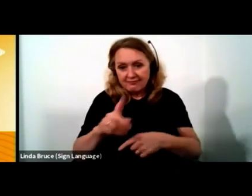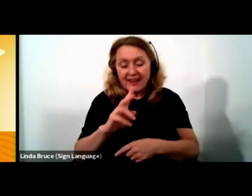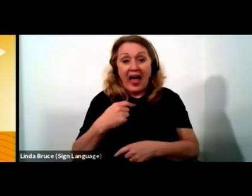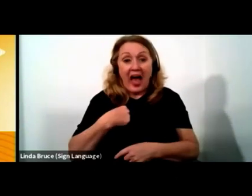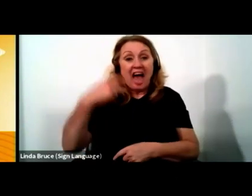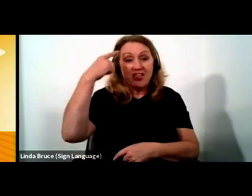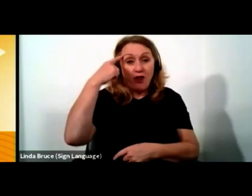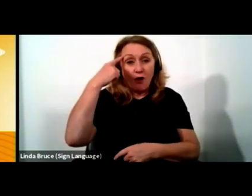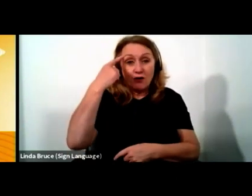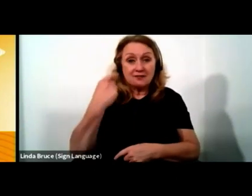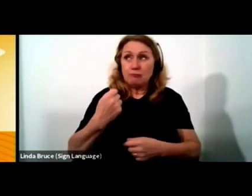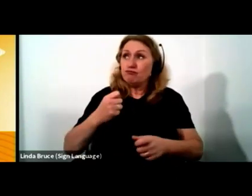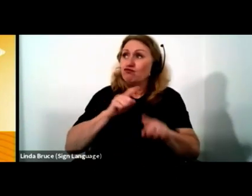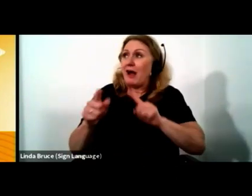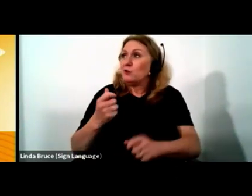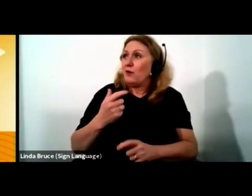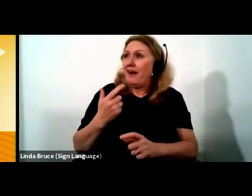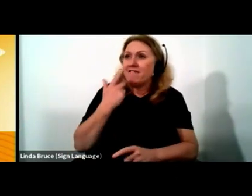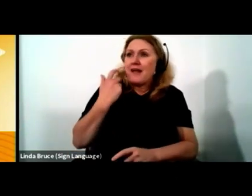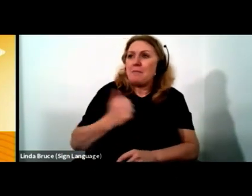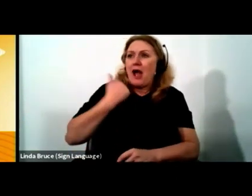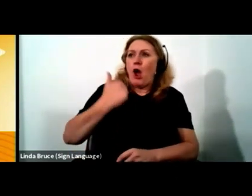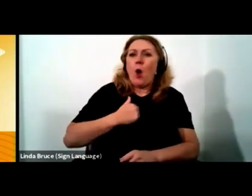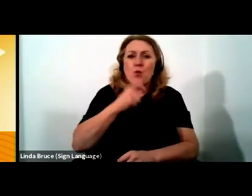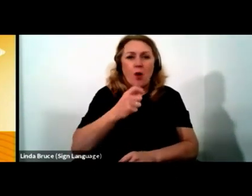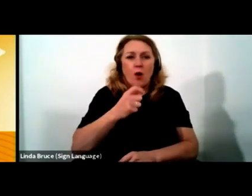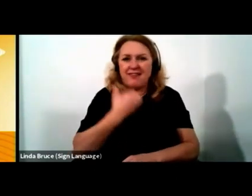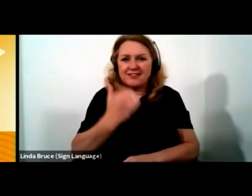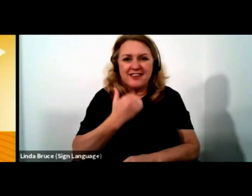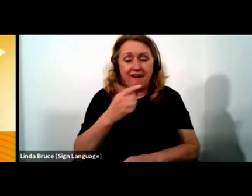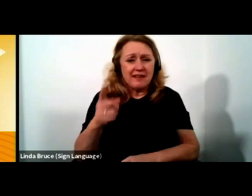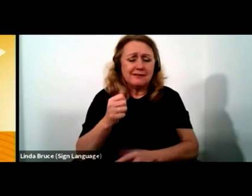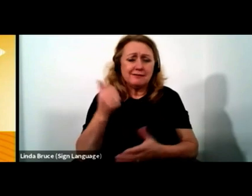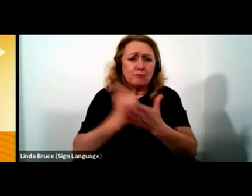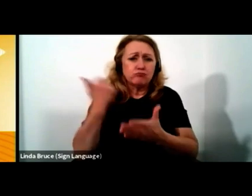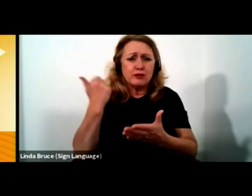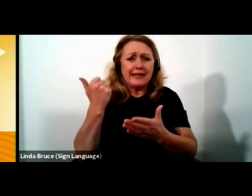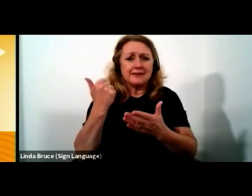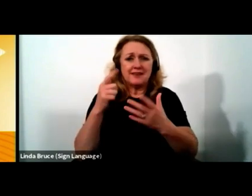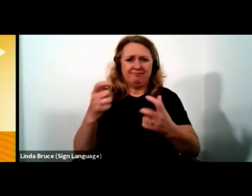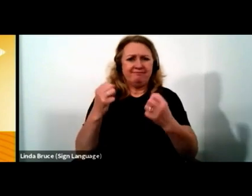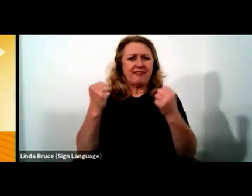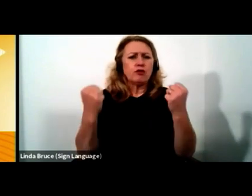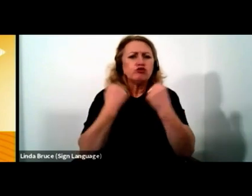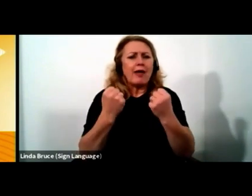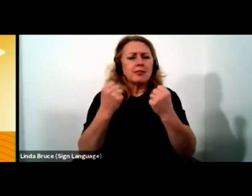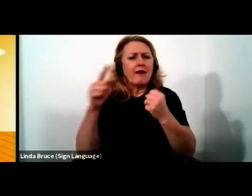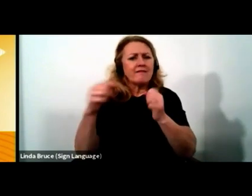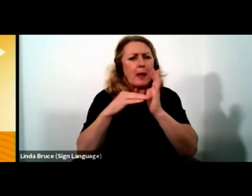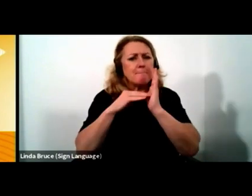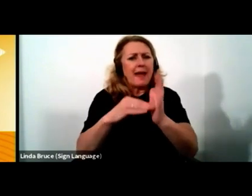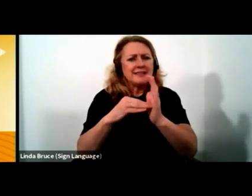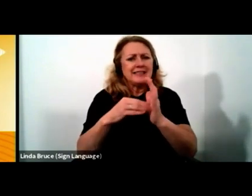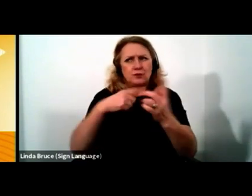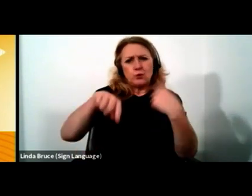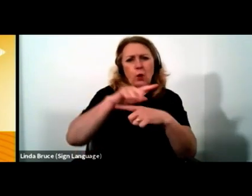words. I'm just finding my words are inadequate to describe the brilliance and the strength of the message that you sent